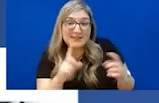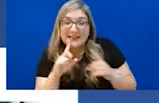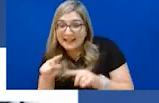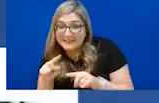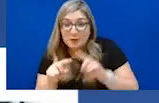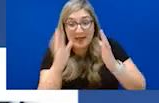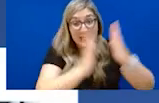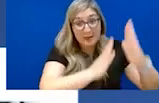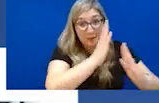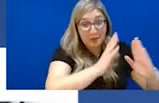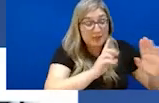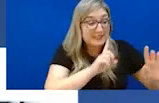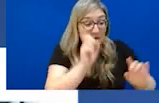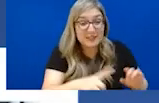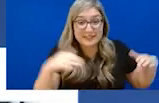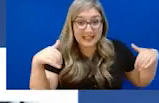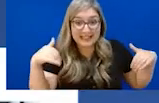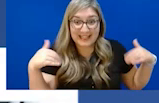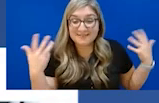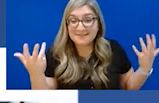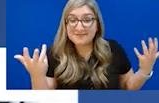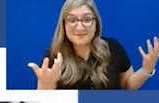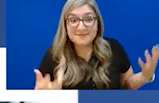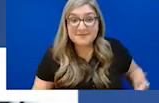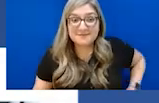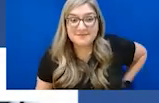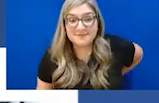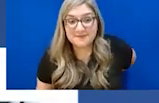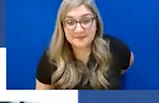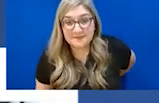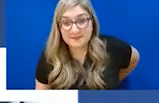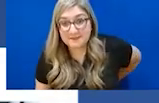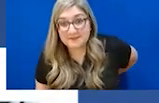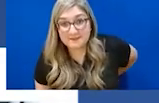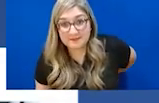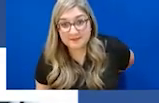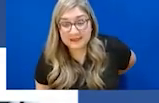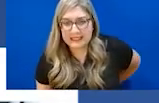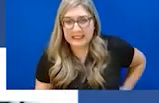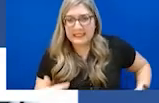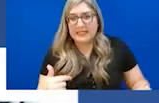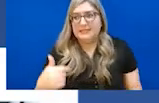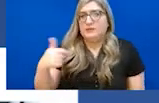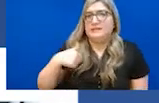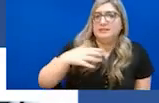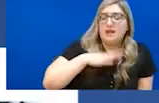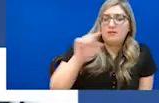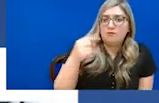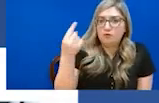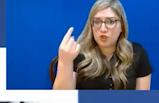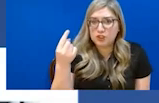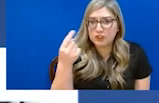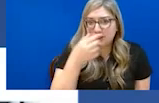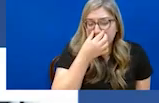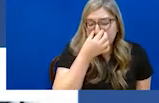This is my first high flex session, by the way. And I am enjoying the experience because there is no way that